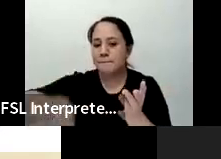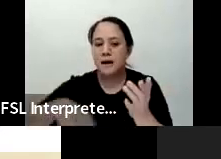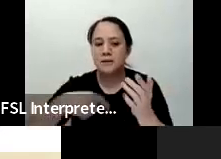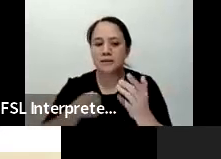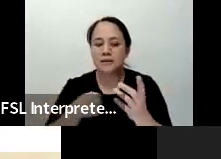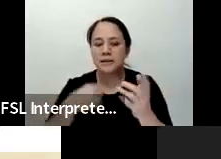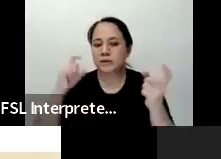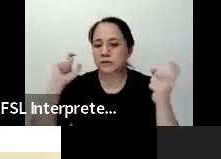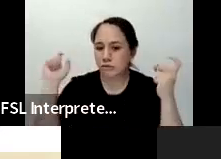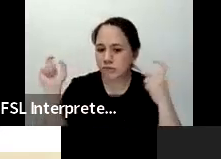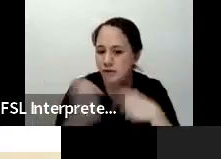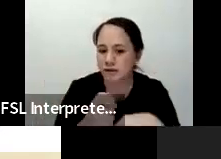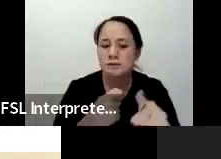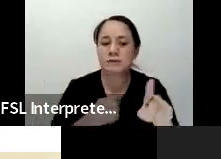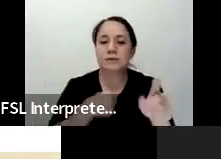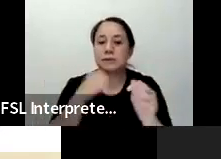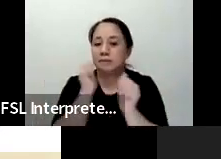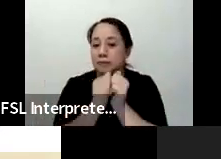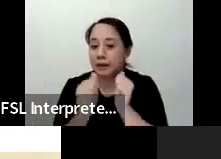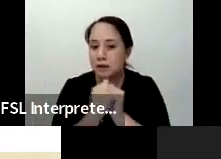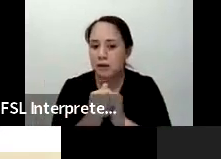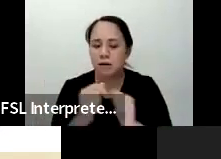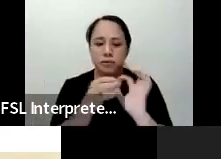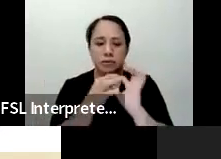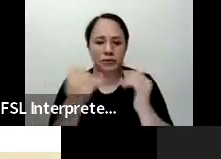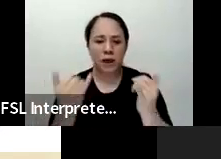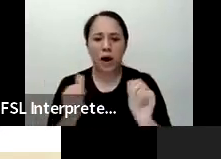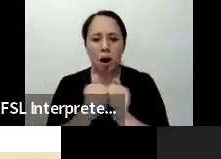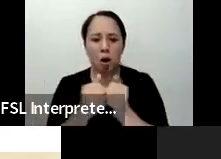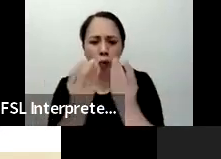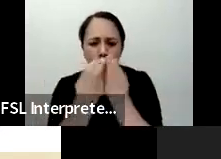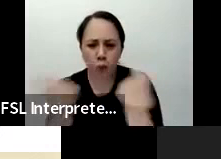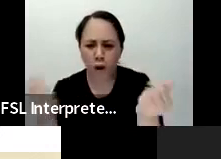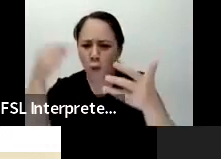and reassessed even to the present. How do we deal with all